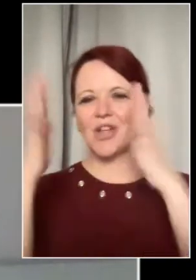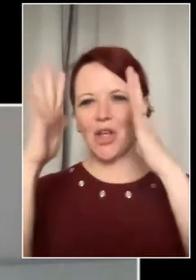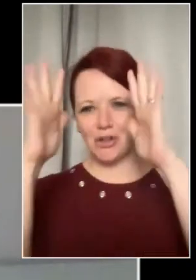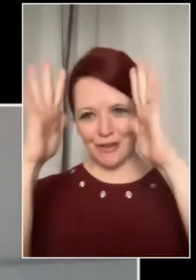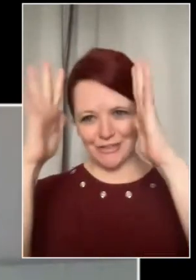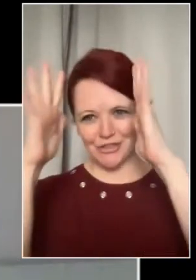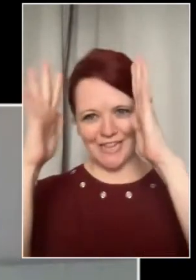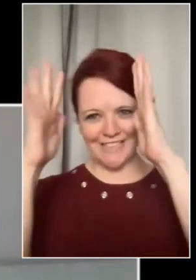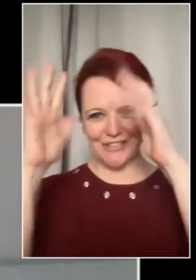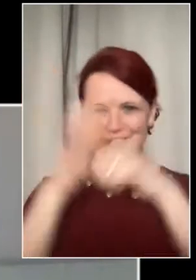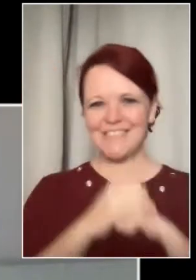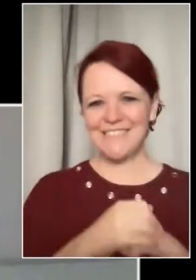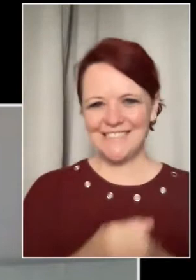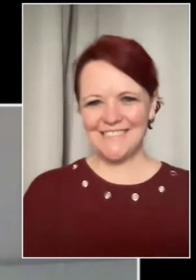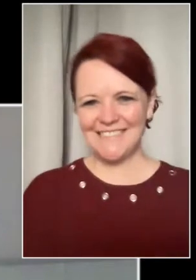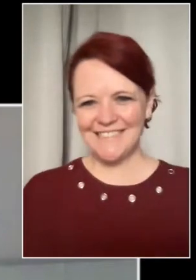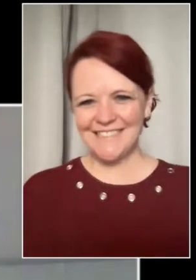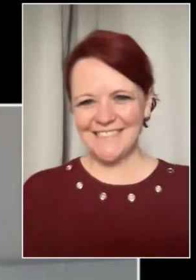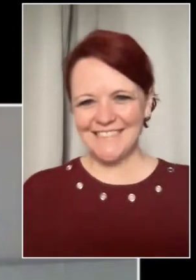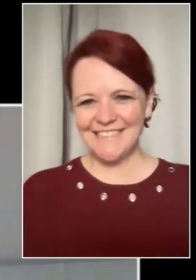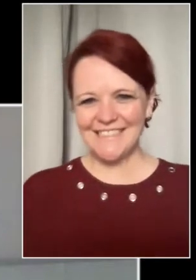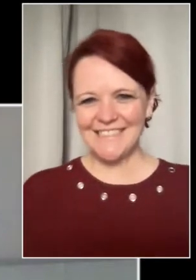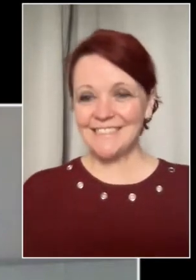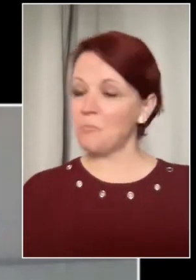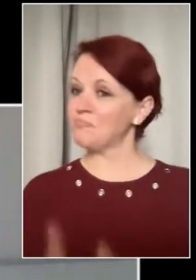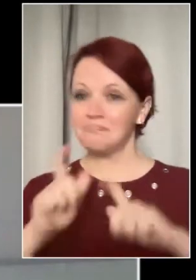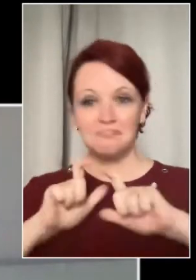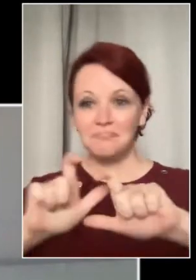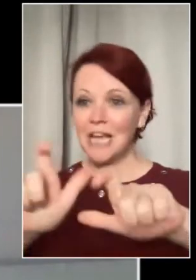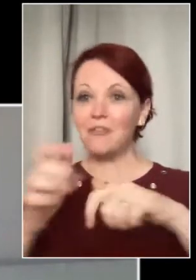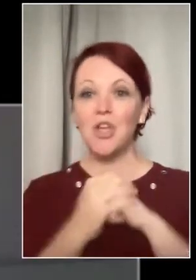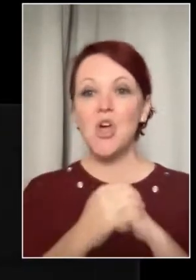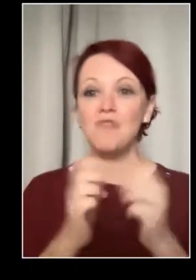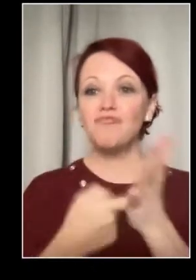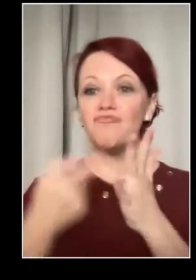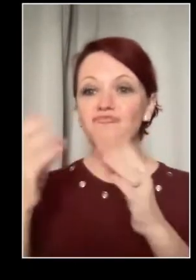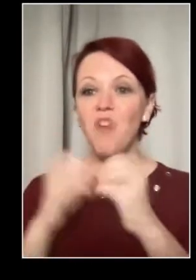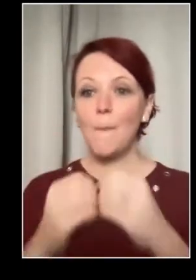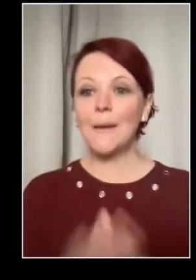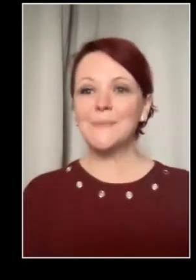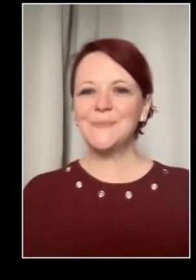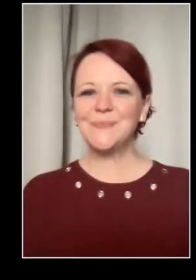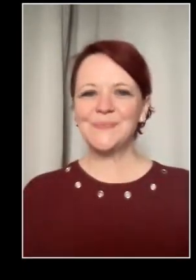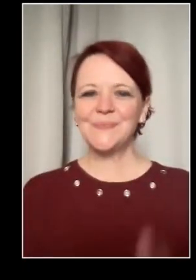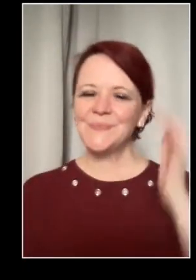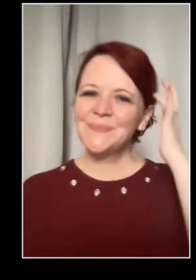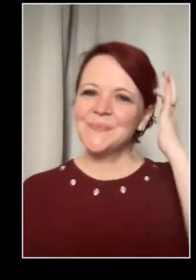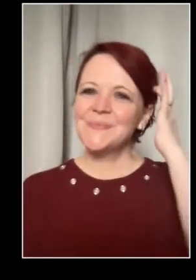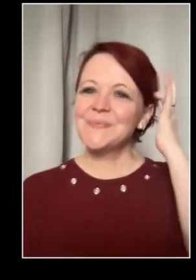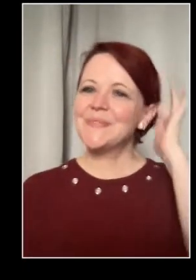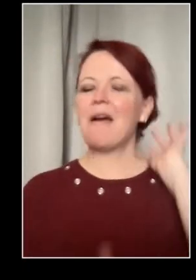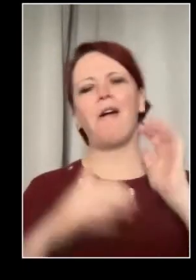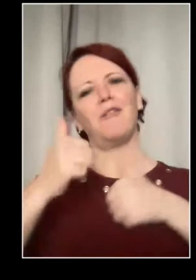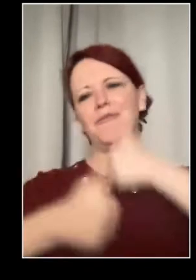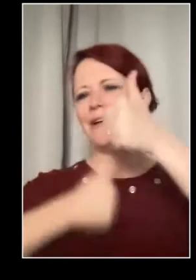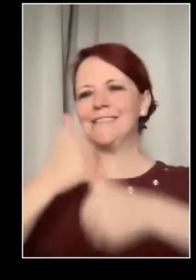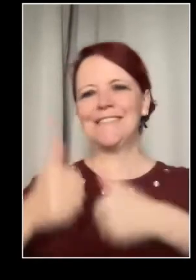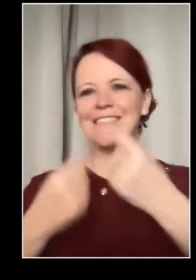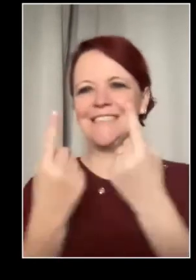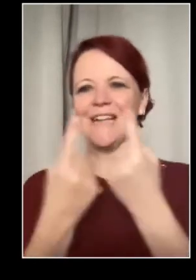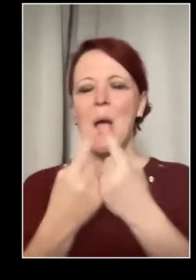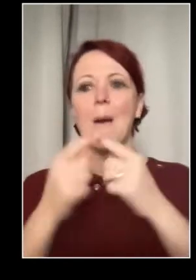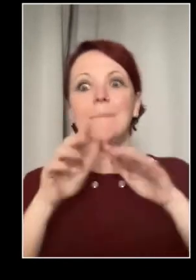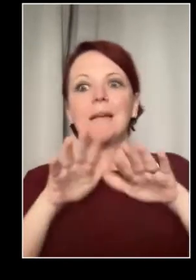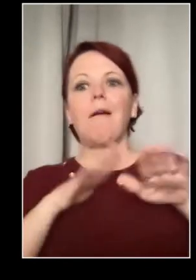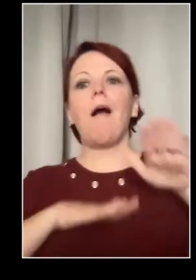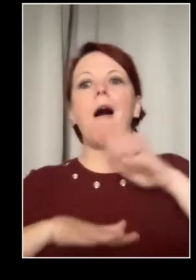you all once again. OK, on with the show. Back to you, Rob. Amazing stuff. A slightly calmer reaction